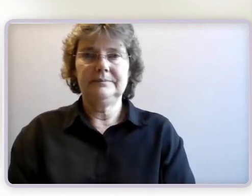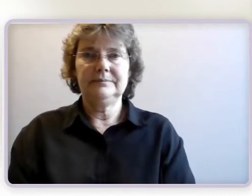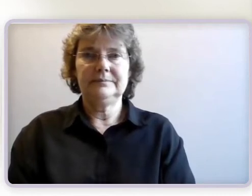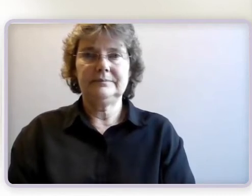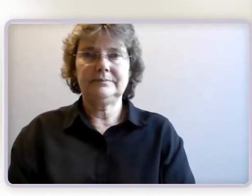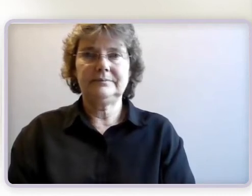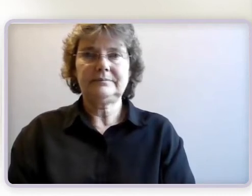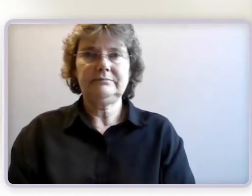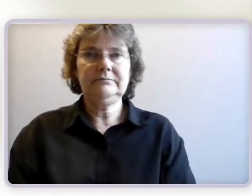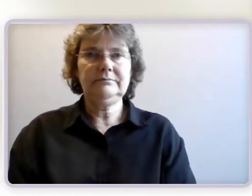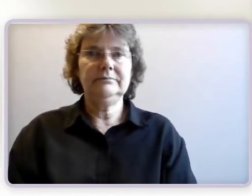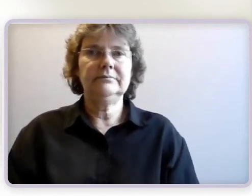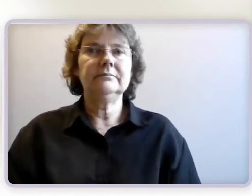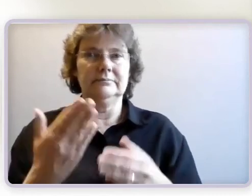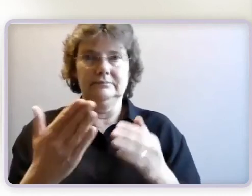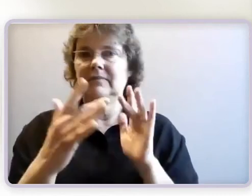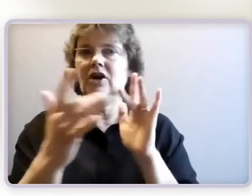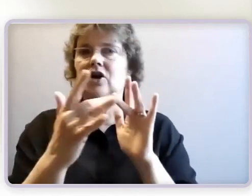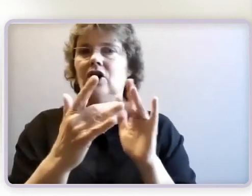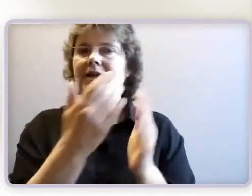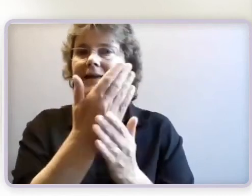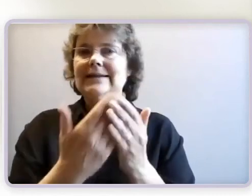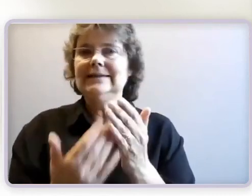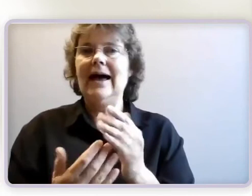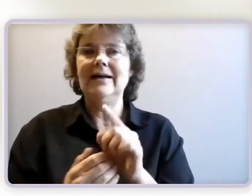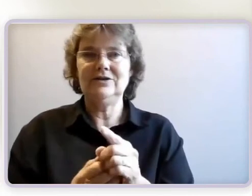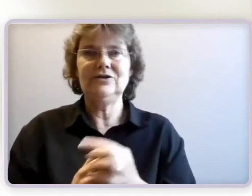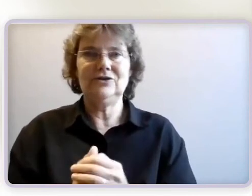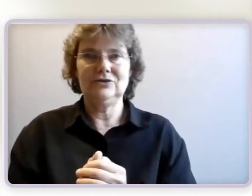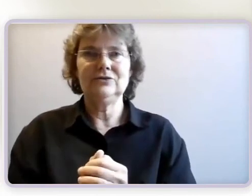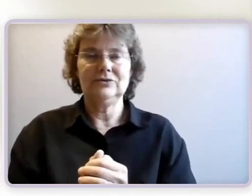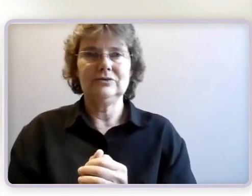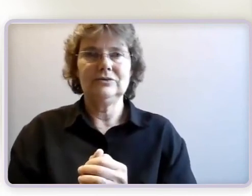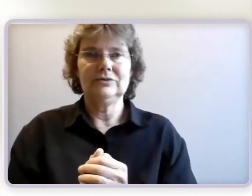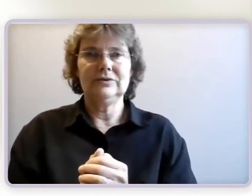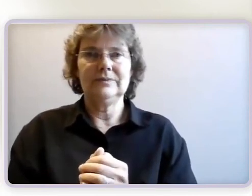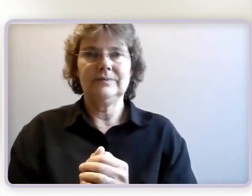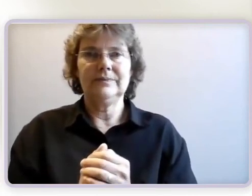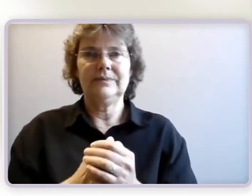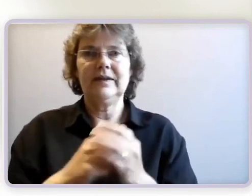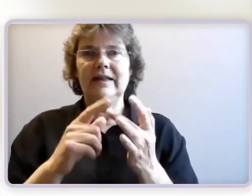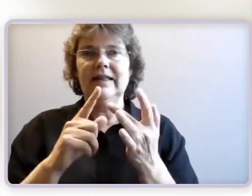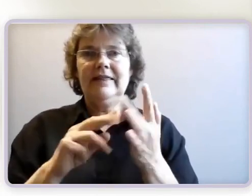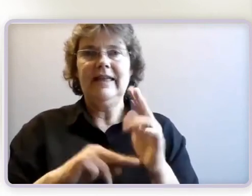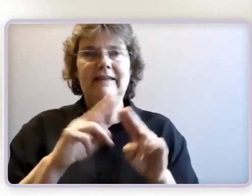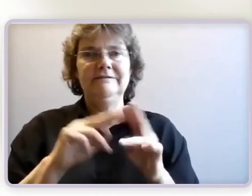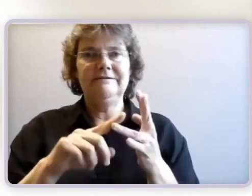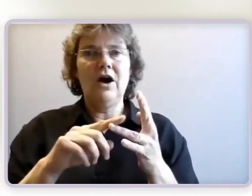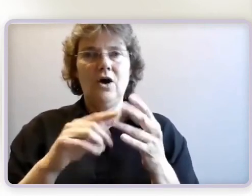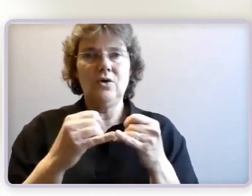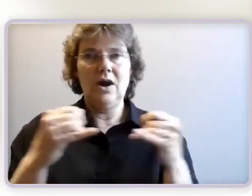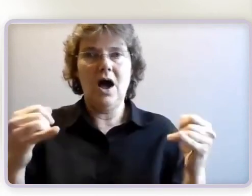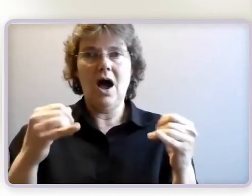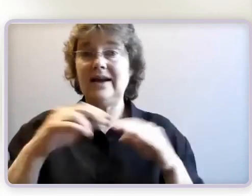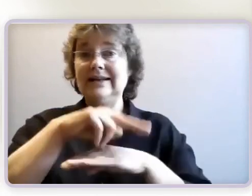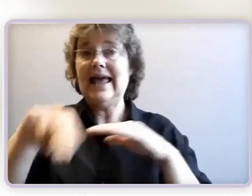And this is just our contact details, as you can see. So the info line, which is a national info